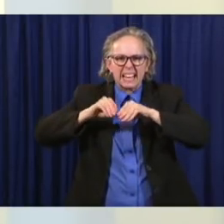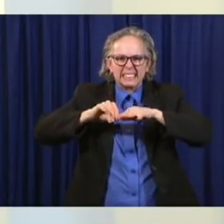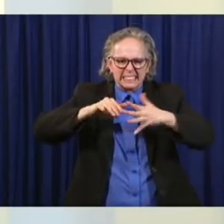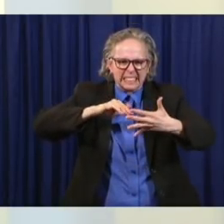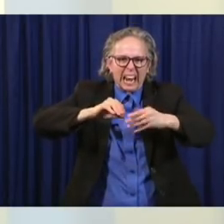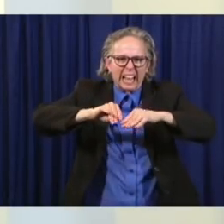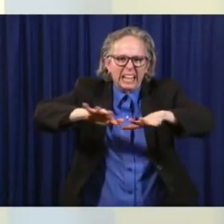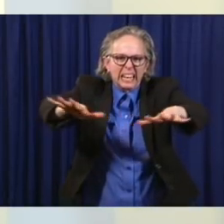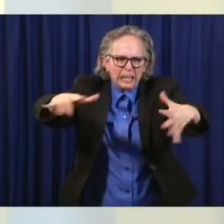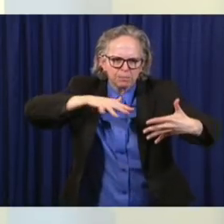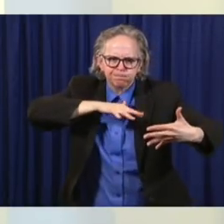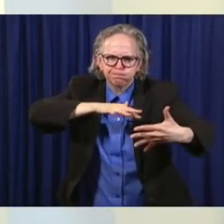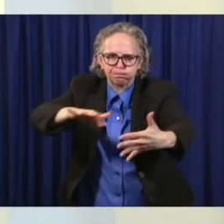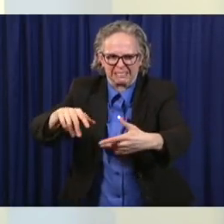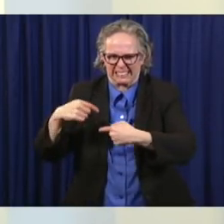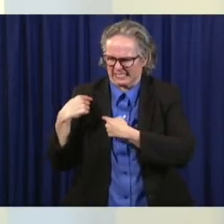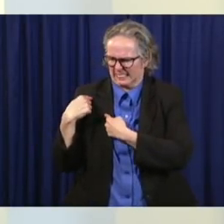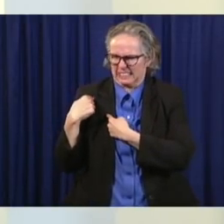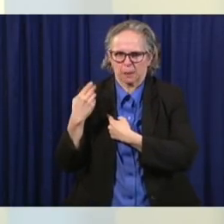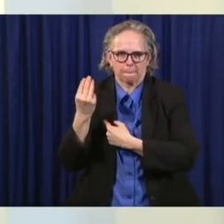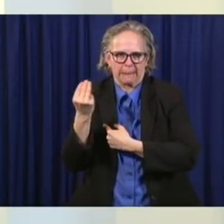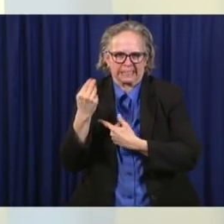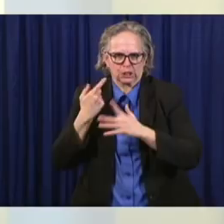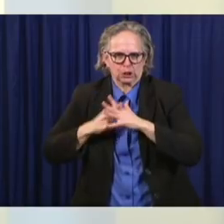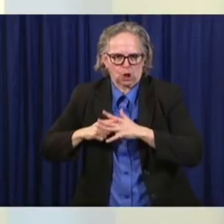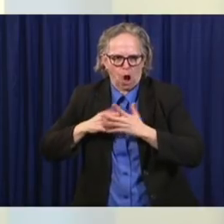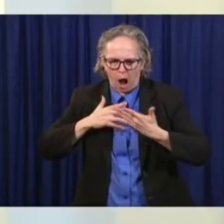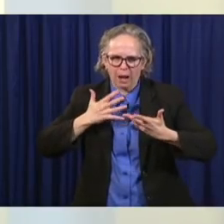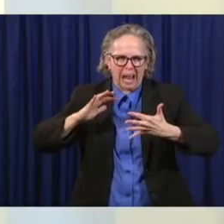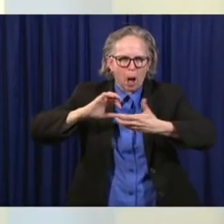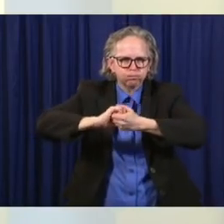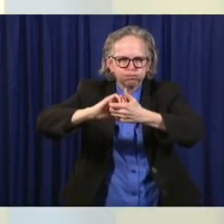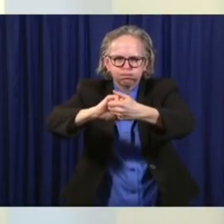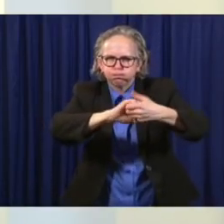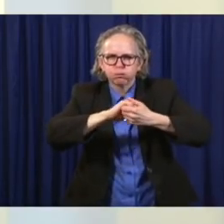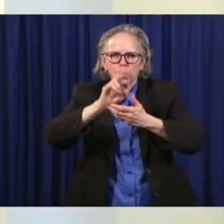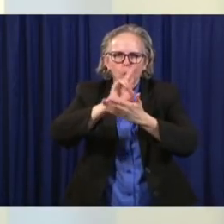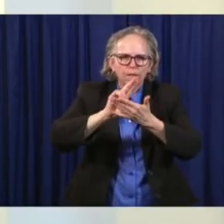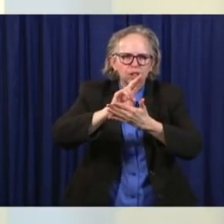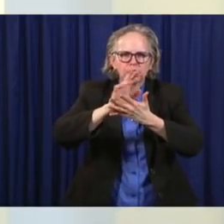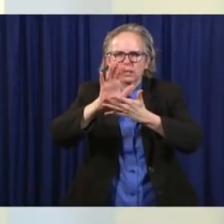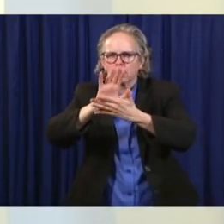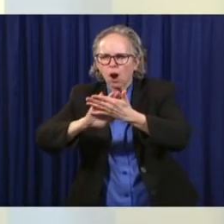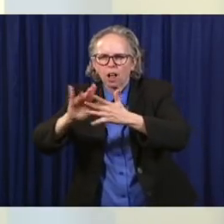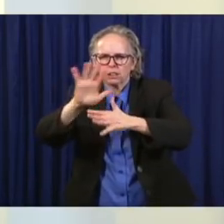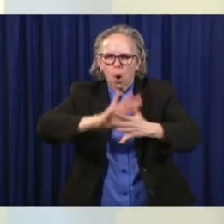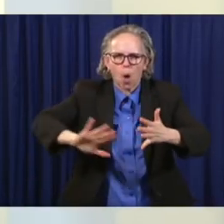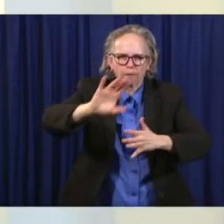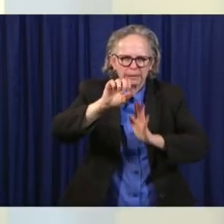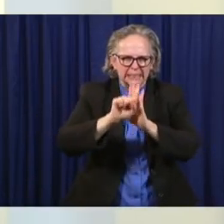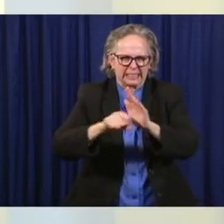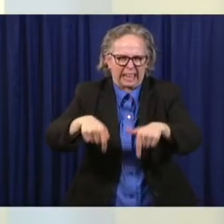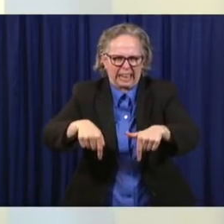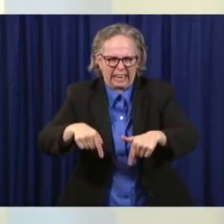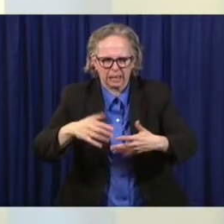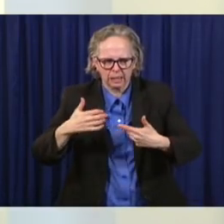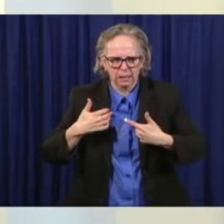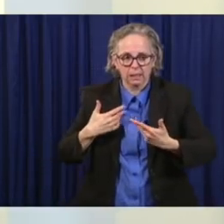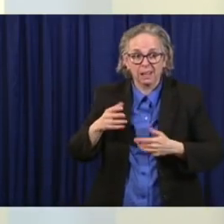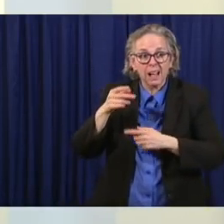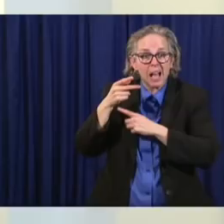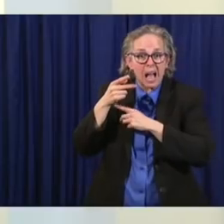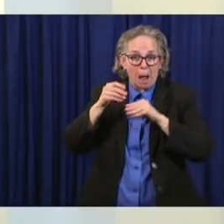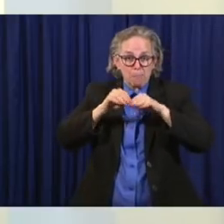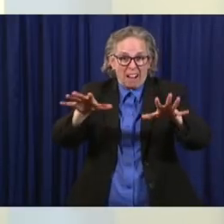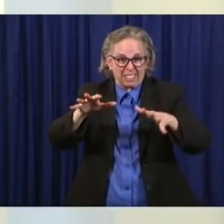in concert with universities all over Ohio. Prevalence is tough to tell when you don't have